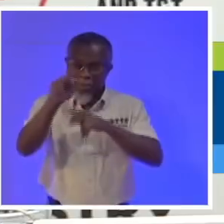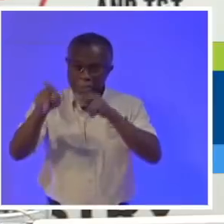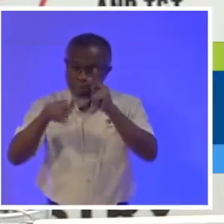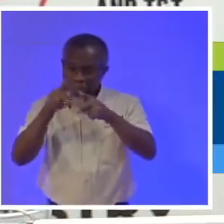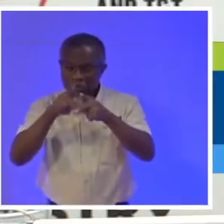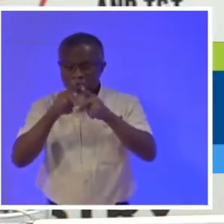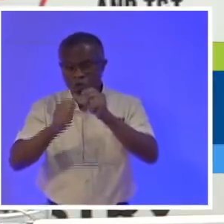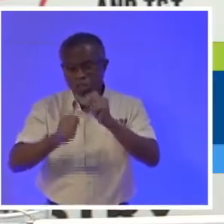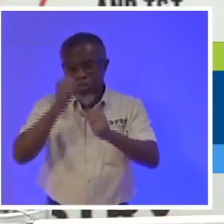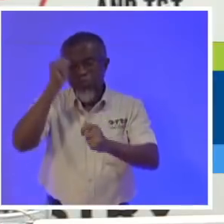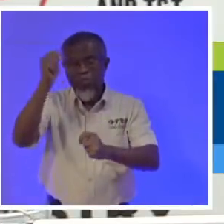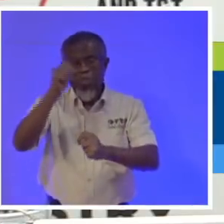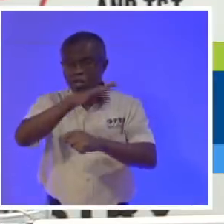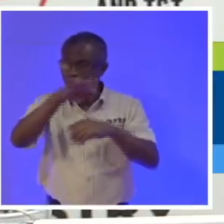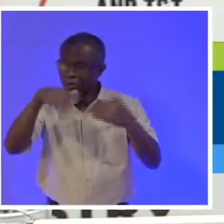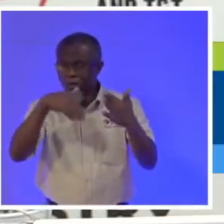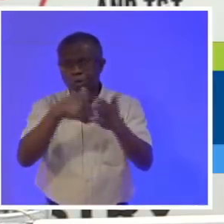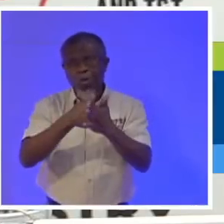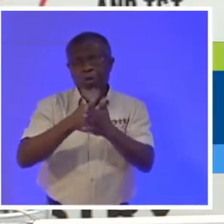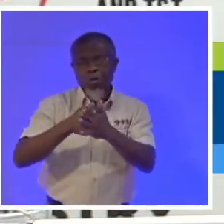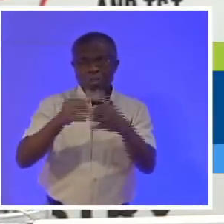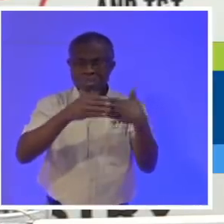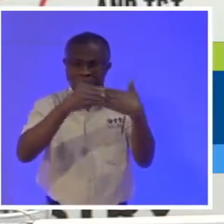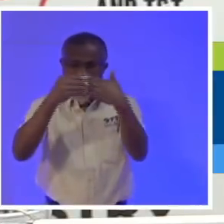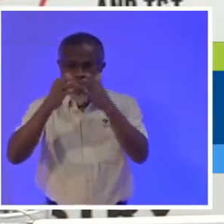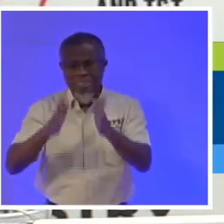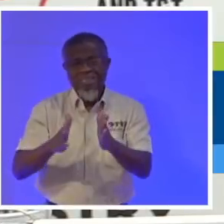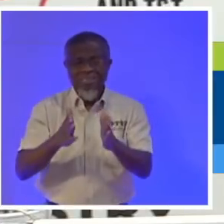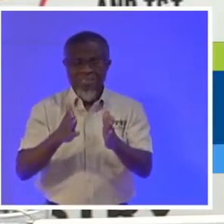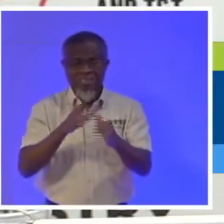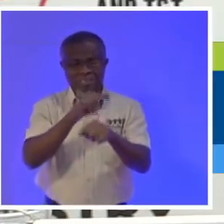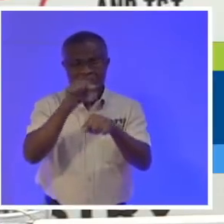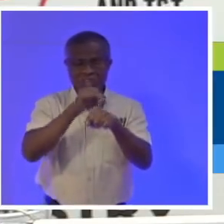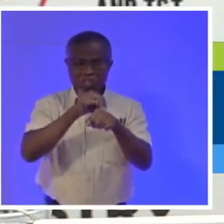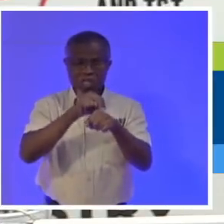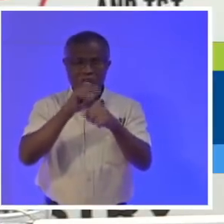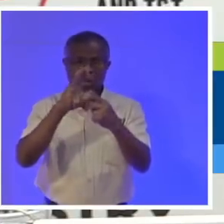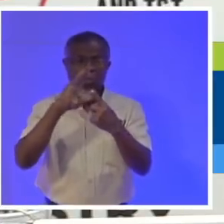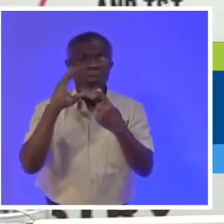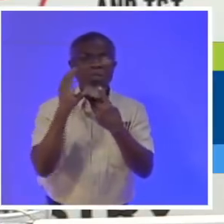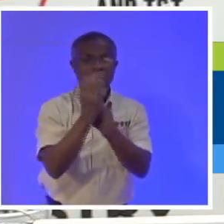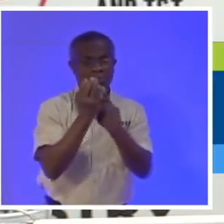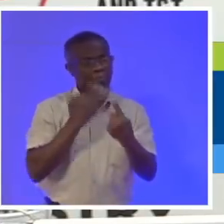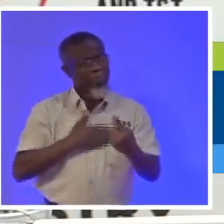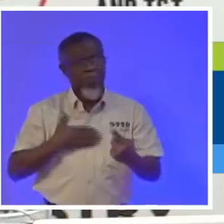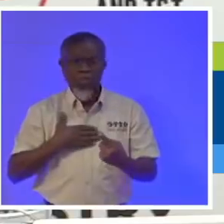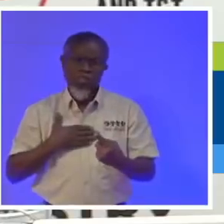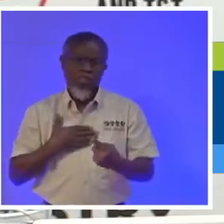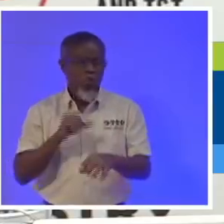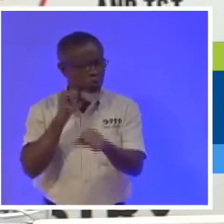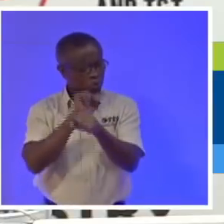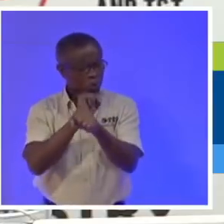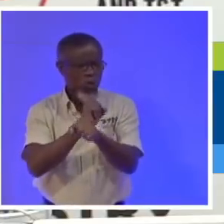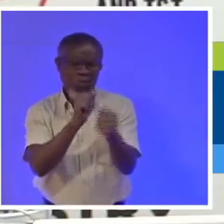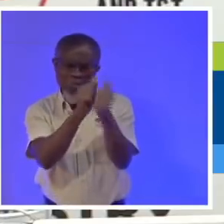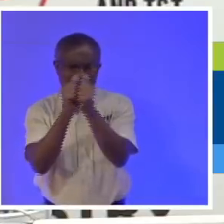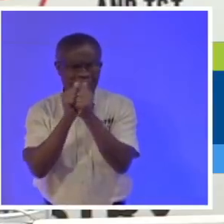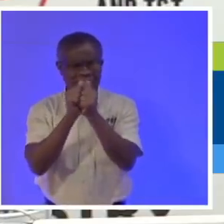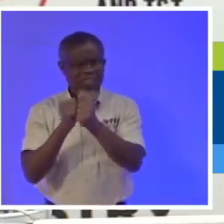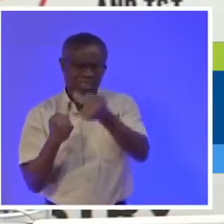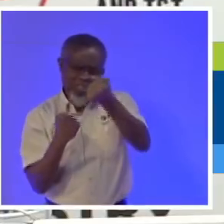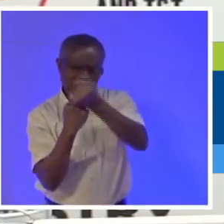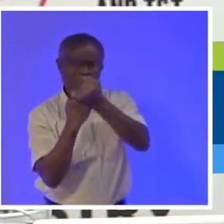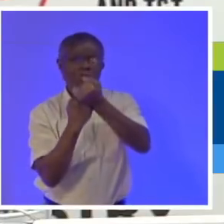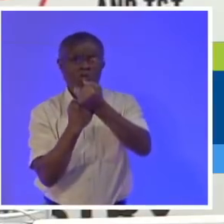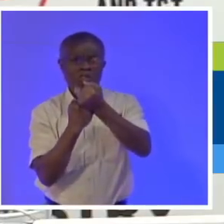every player, every leader in the national community to pull together against the virus